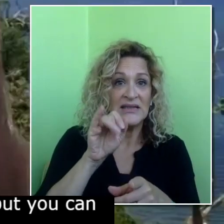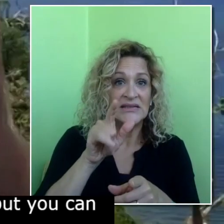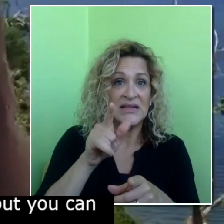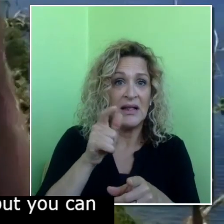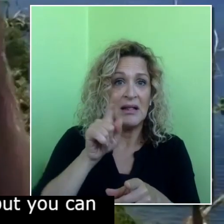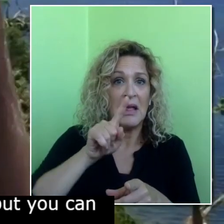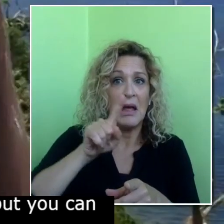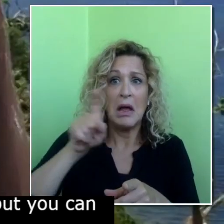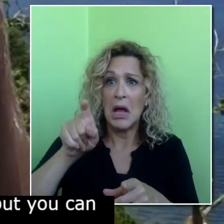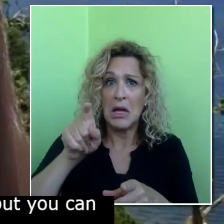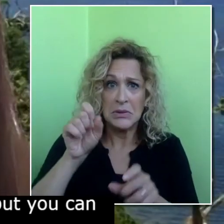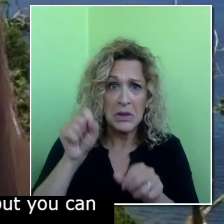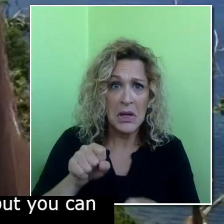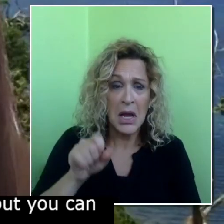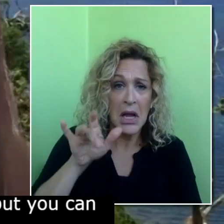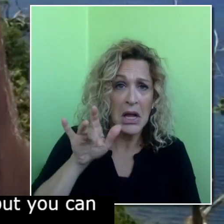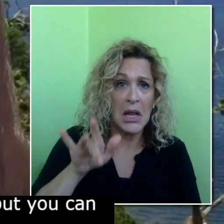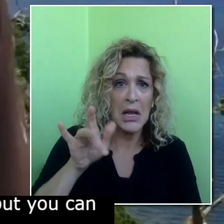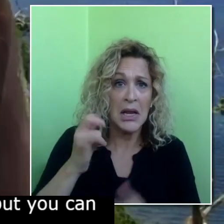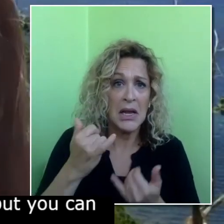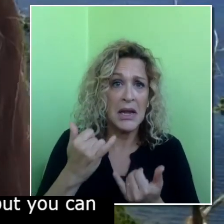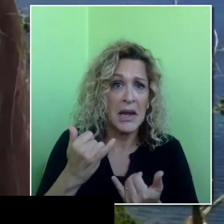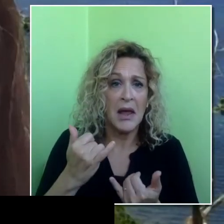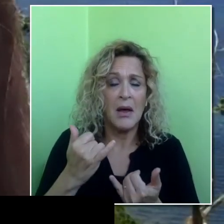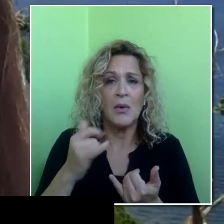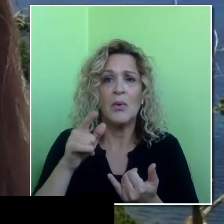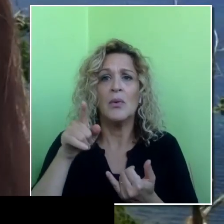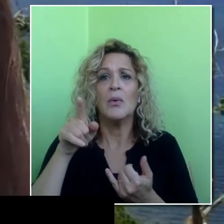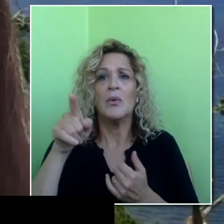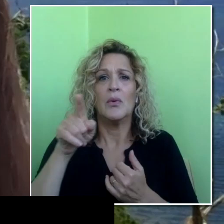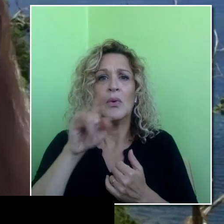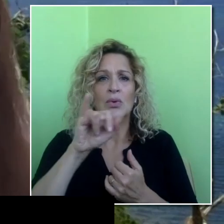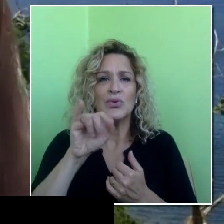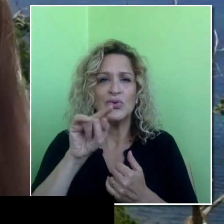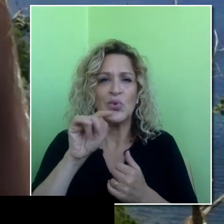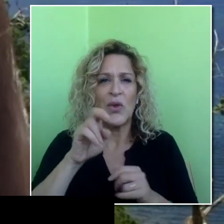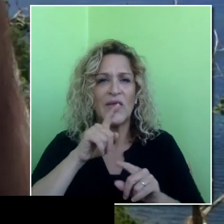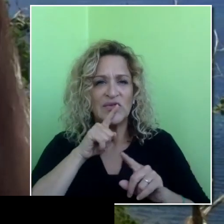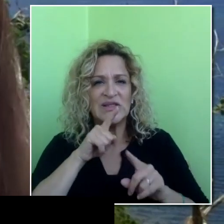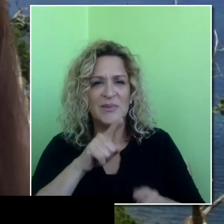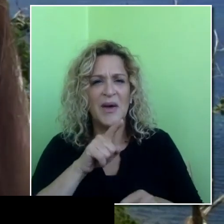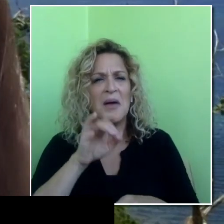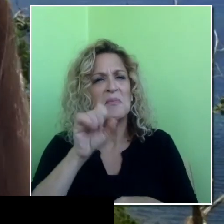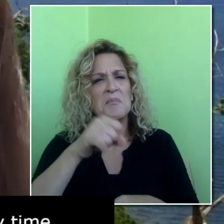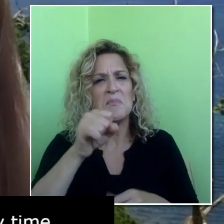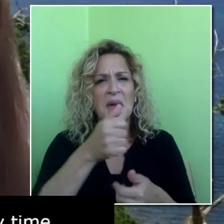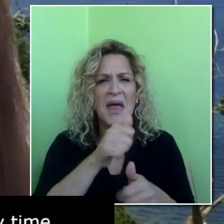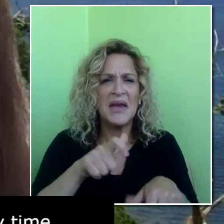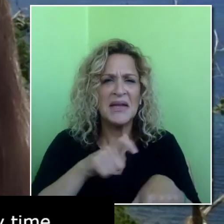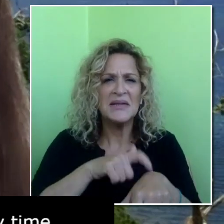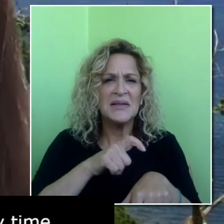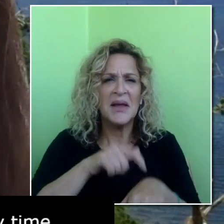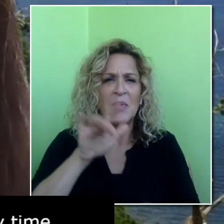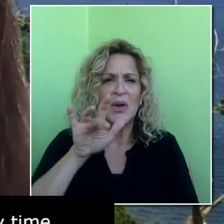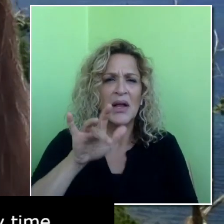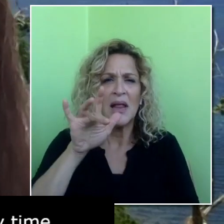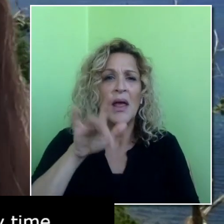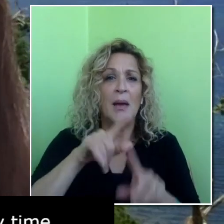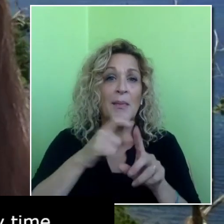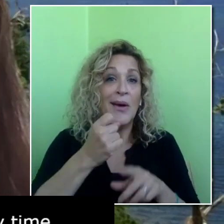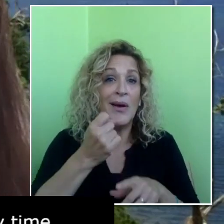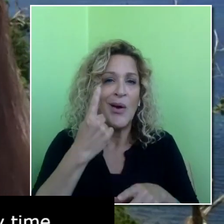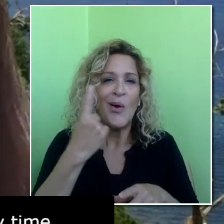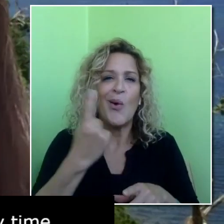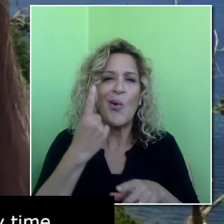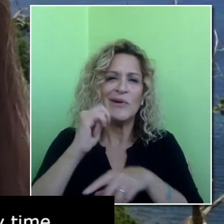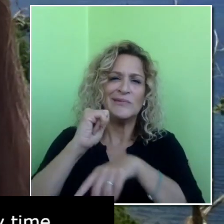now or anytime. But it's also on our, it will always be on our website, which